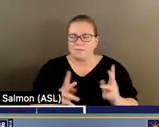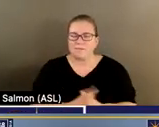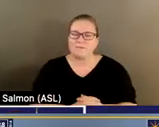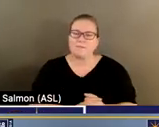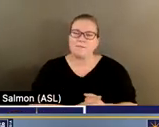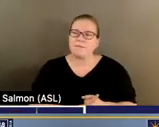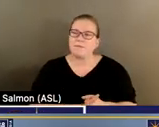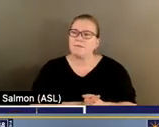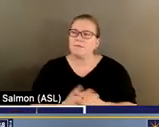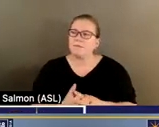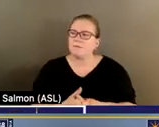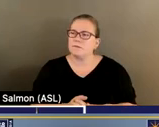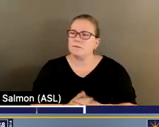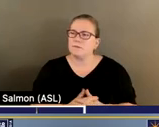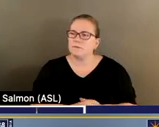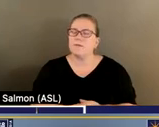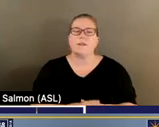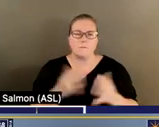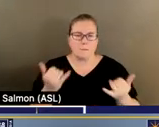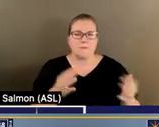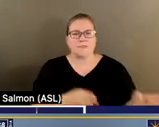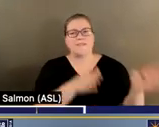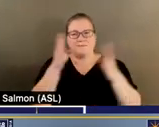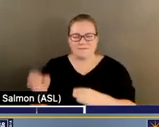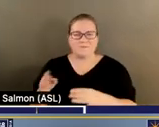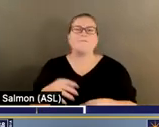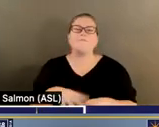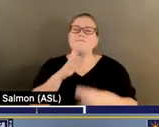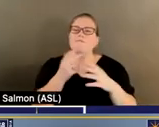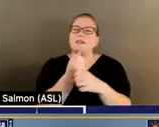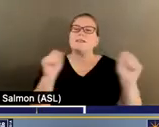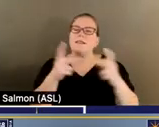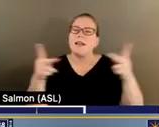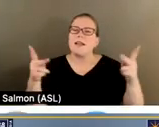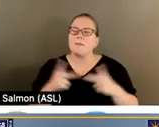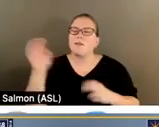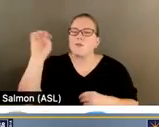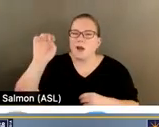And I'll shift gears again now and talk about a safe place for crisis care. Next slide.